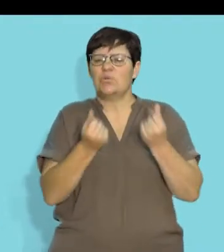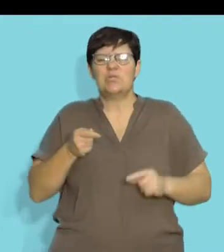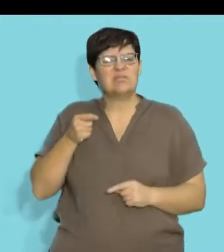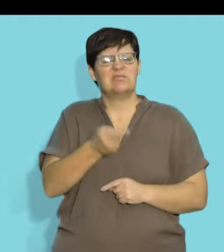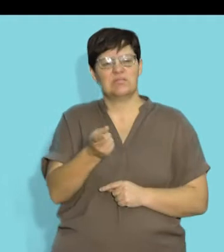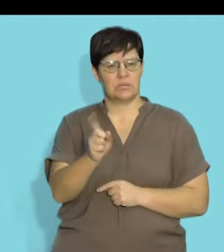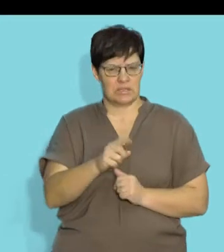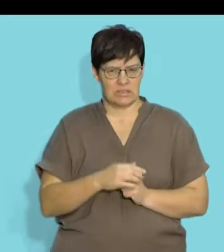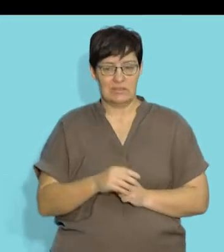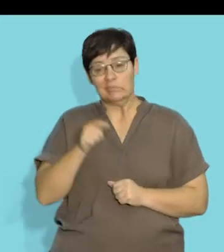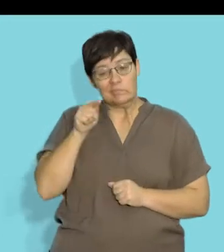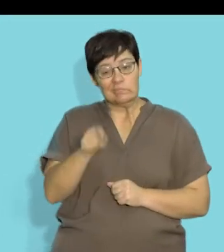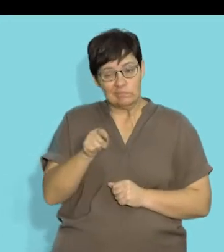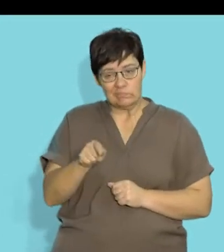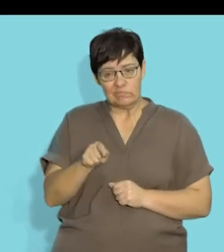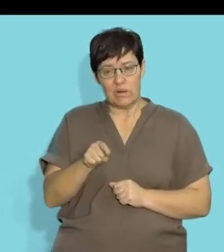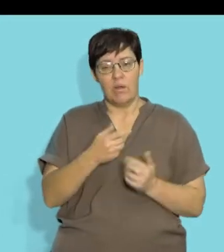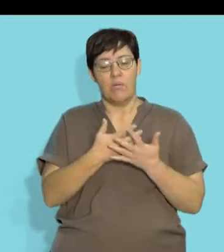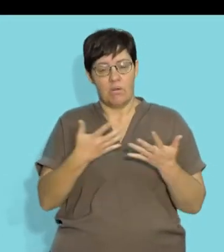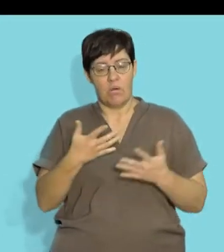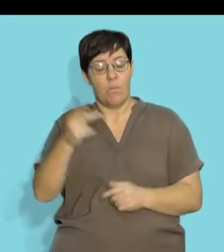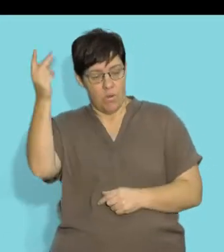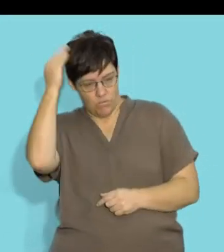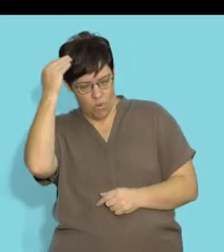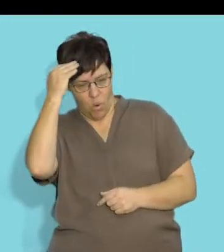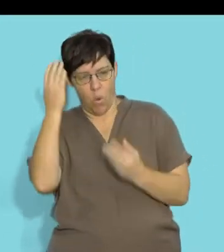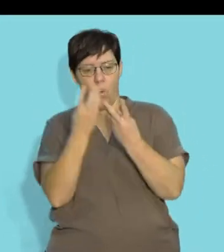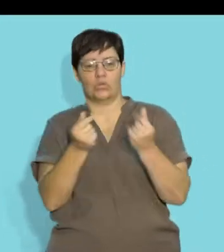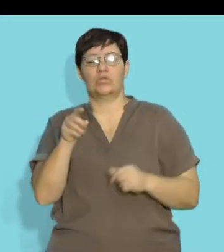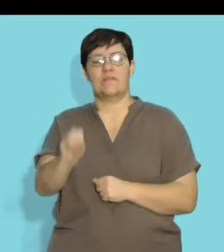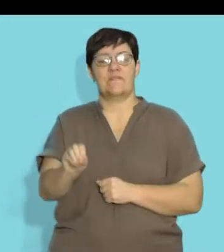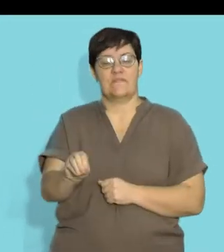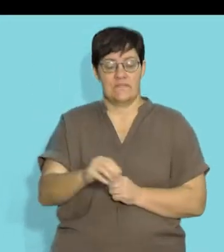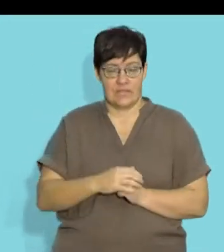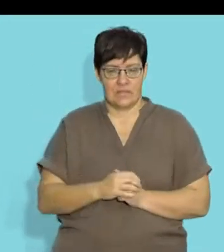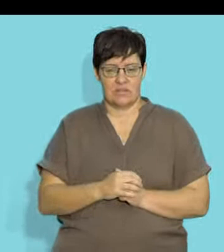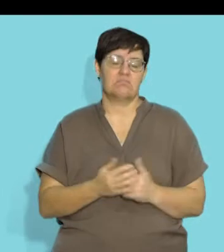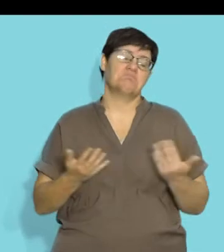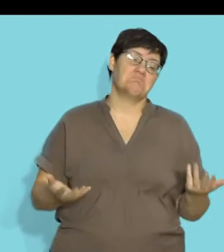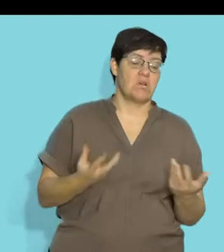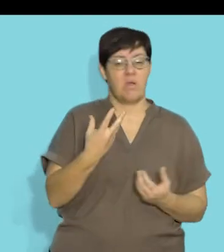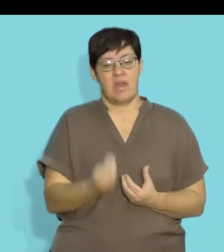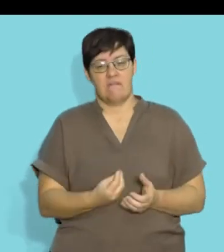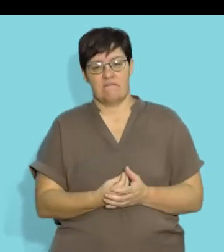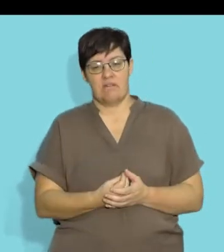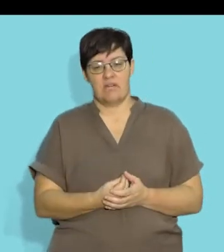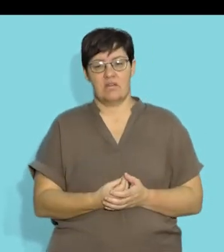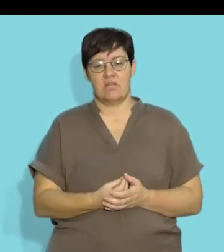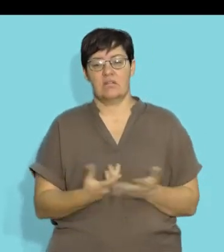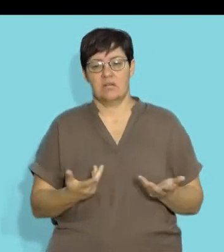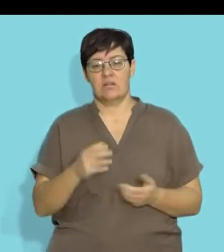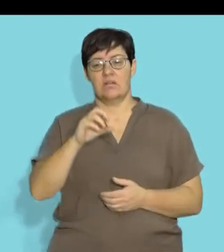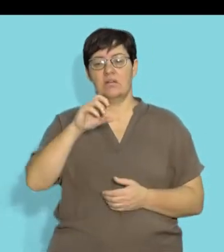solution is a solution whose concentration is known exactly. Let's say, for argument's sake, we've got a solution of